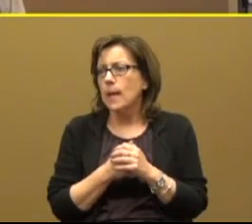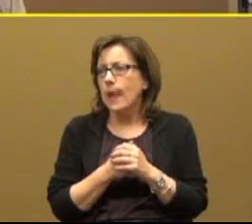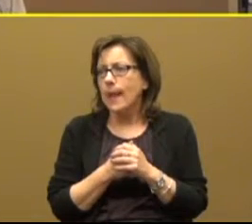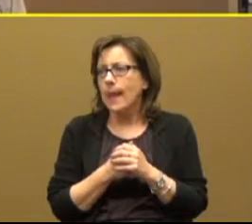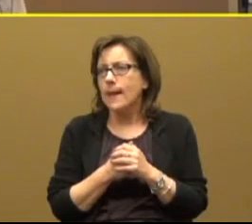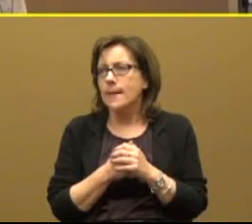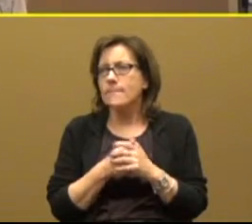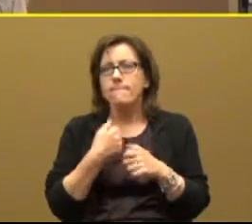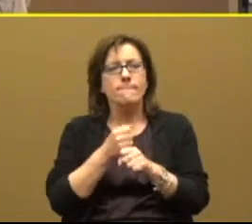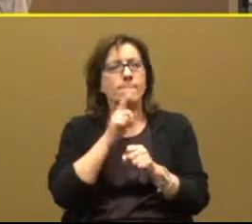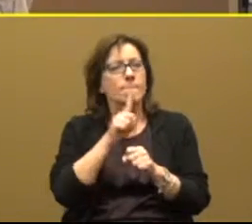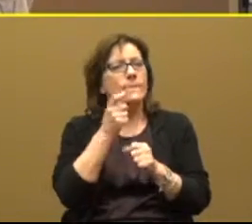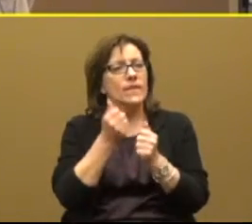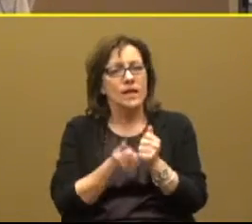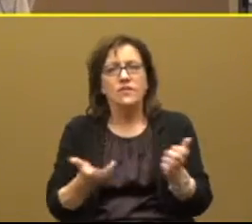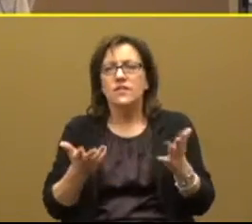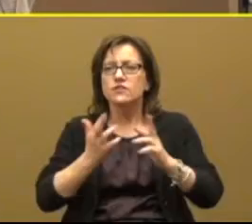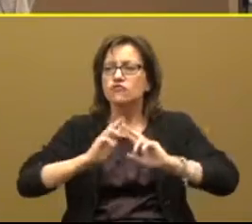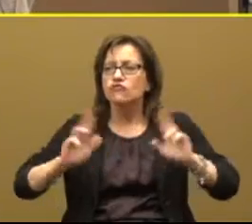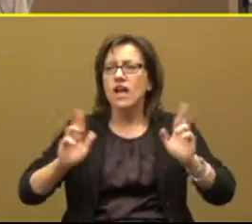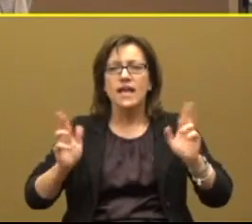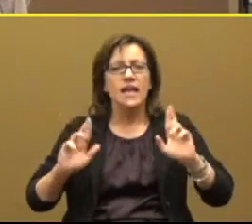to go, and to standardize your Velcro.